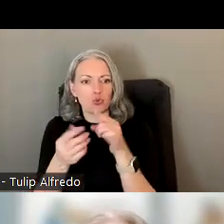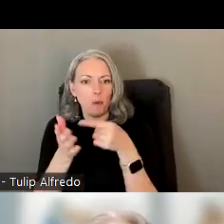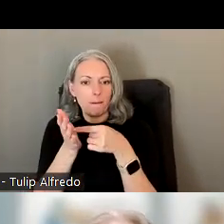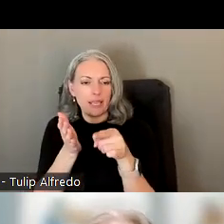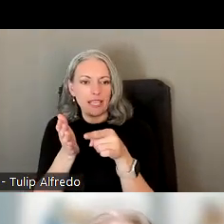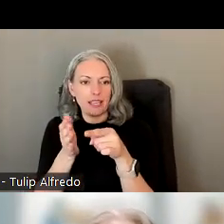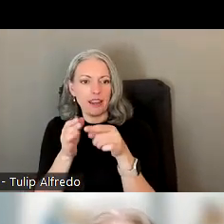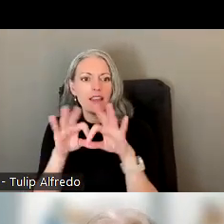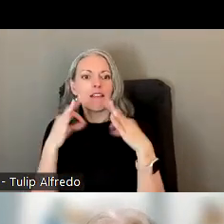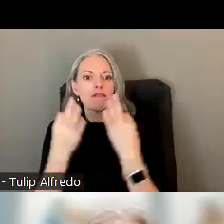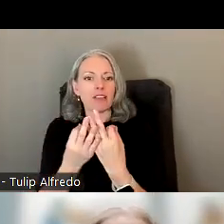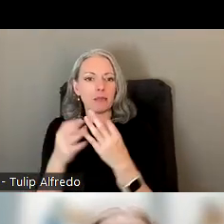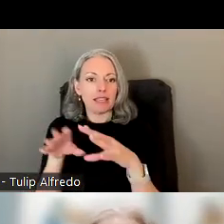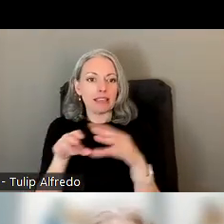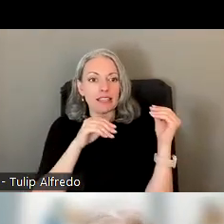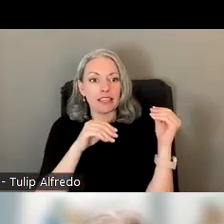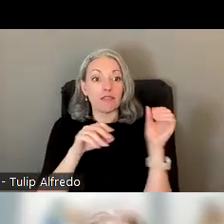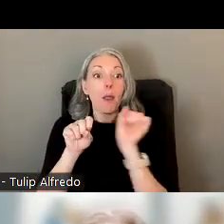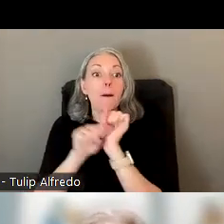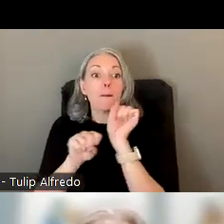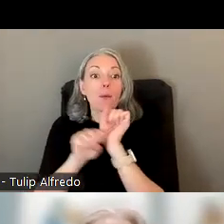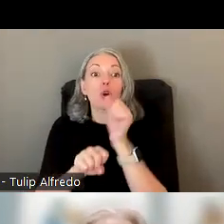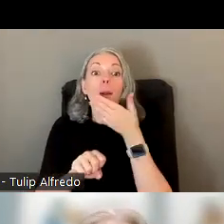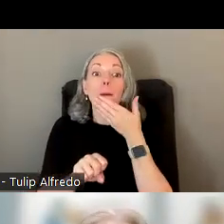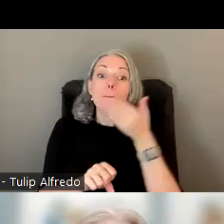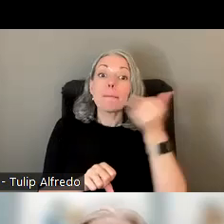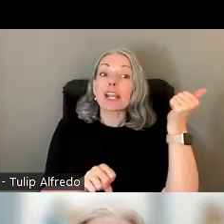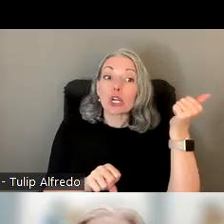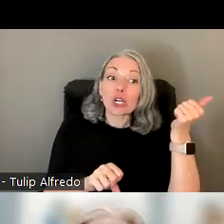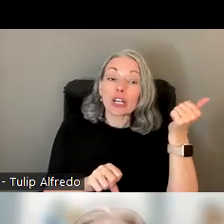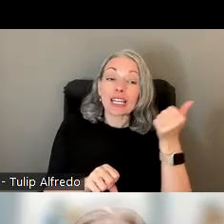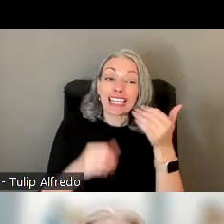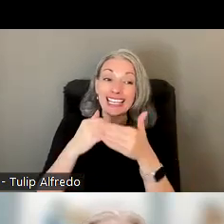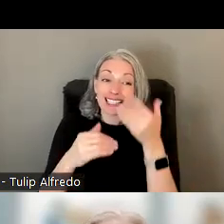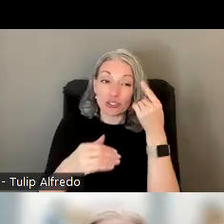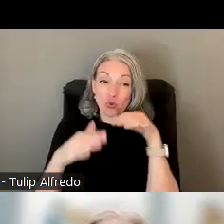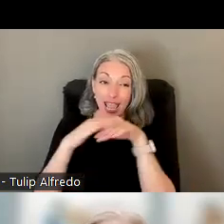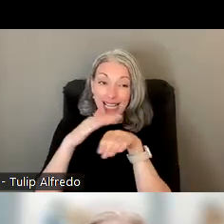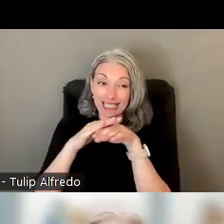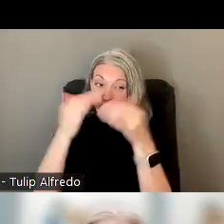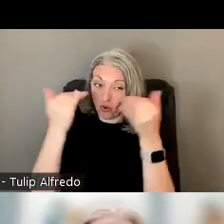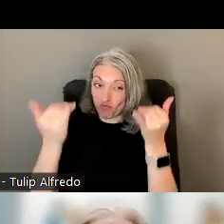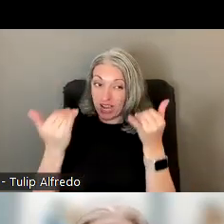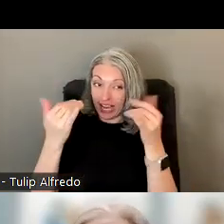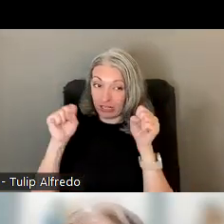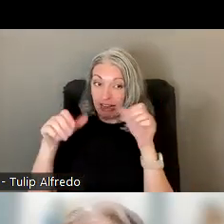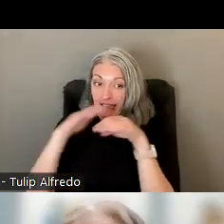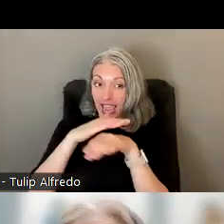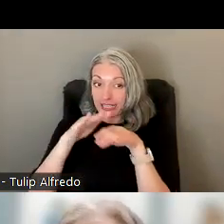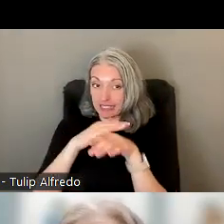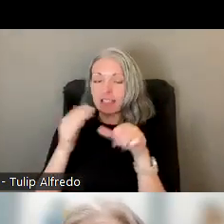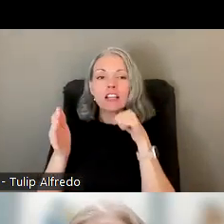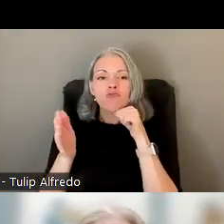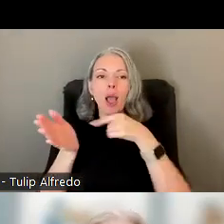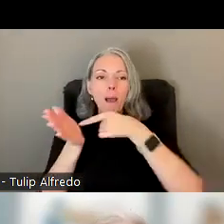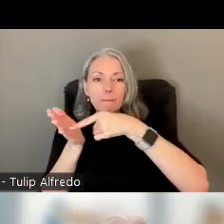leave program work better, make it easier for people to access. So right now, you can access the unpaid family